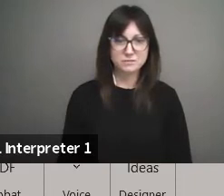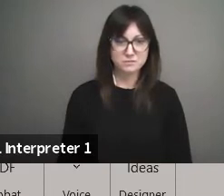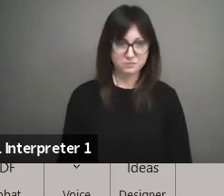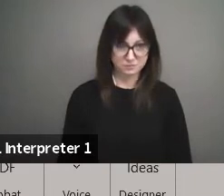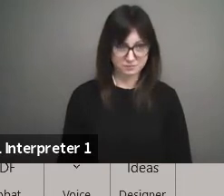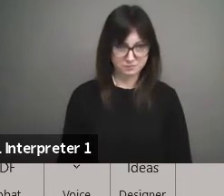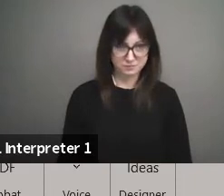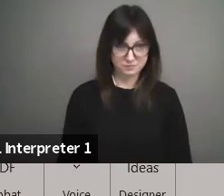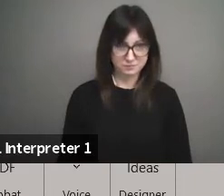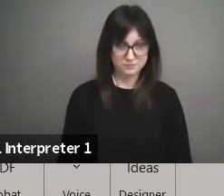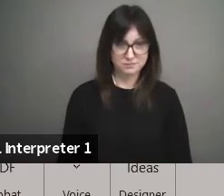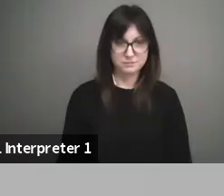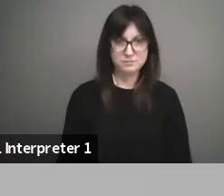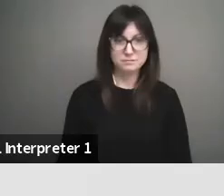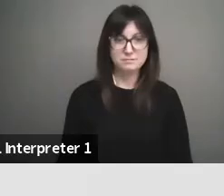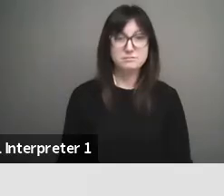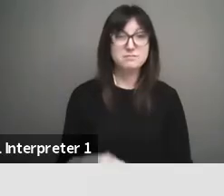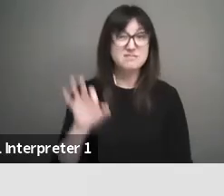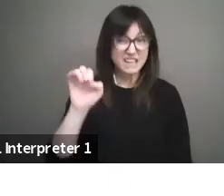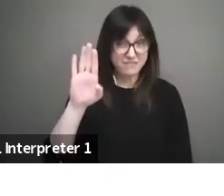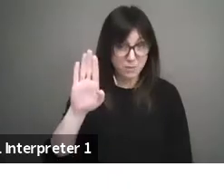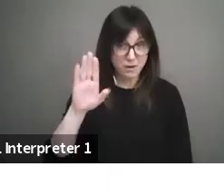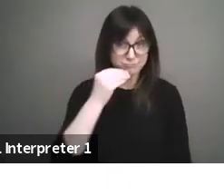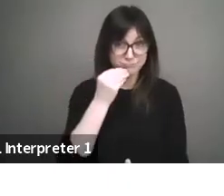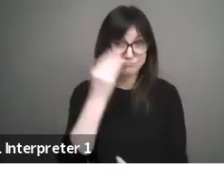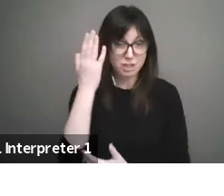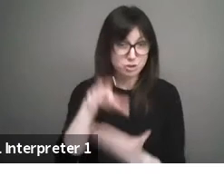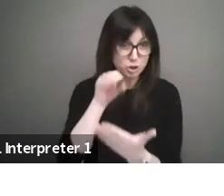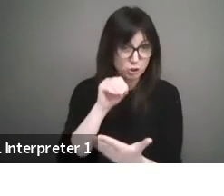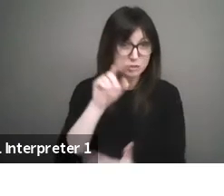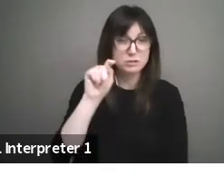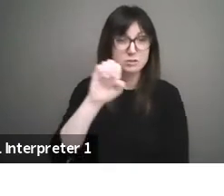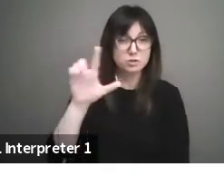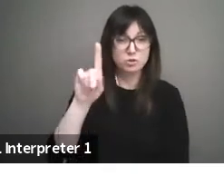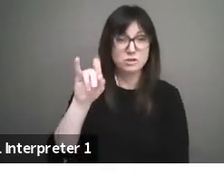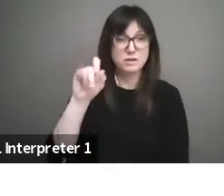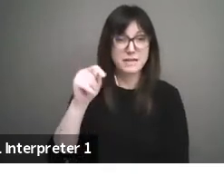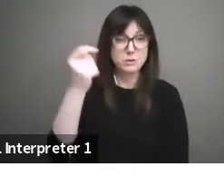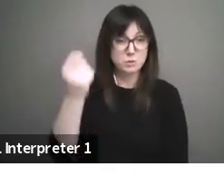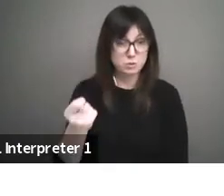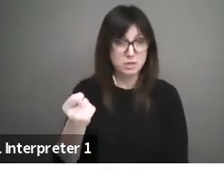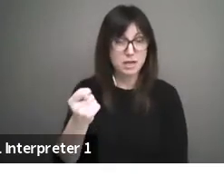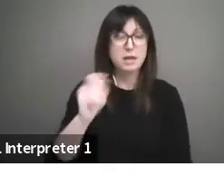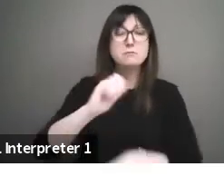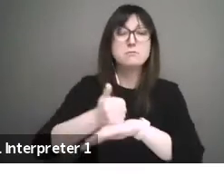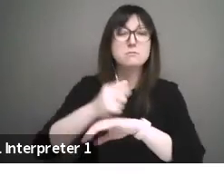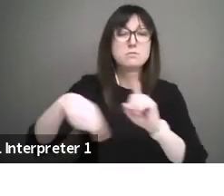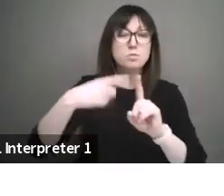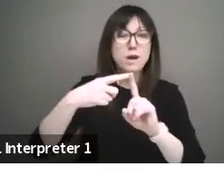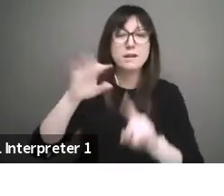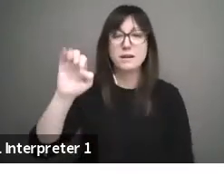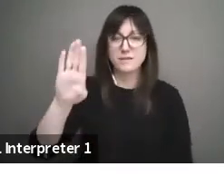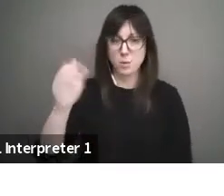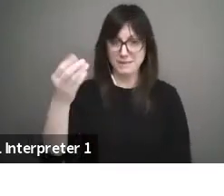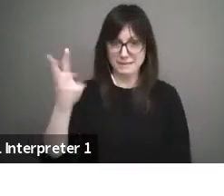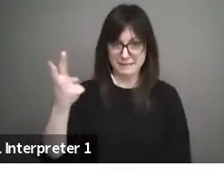So next month, Toolkit Tuesday will be on February 16th, and it